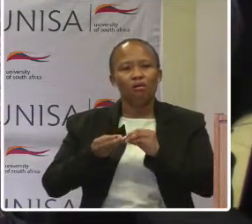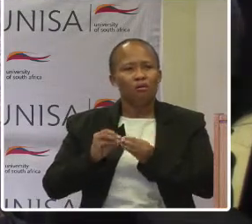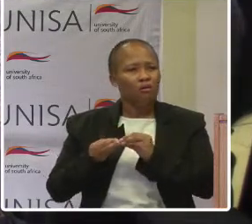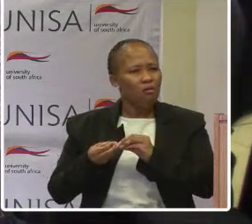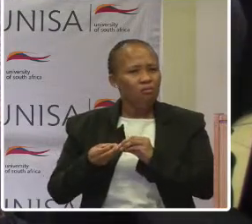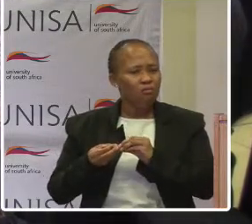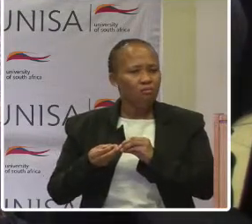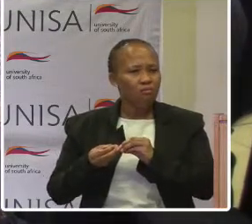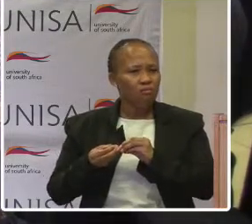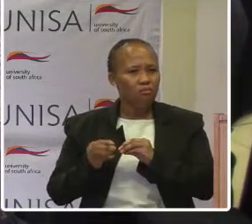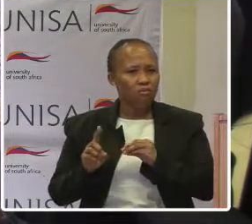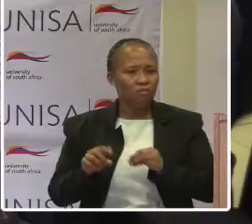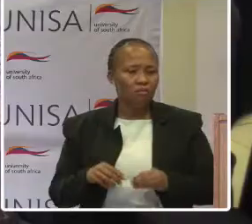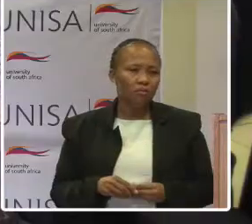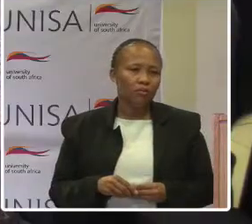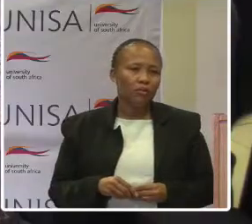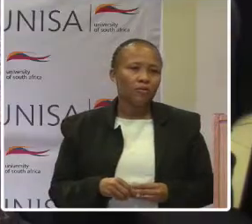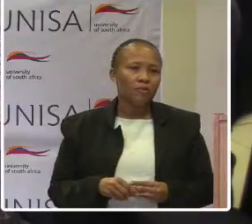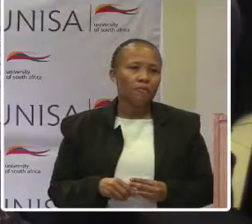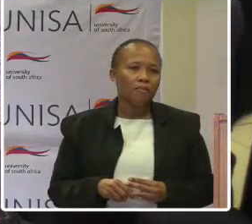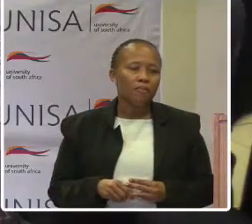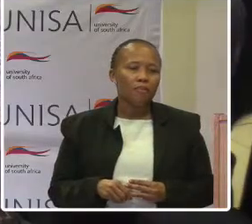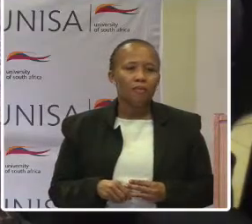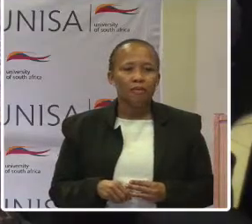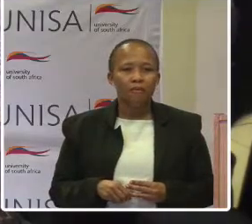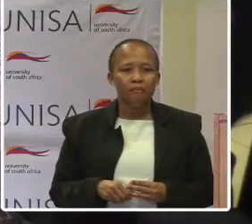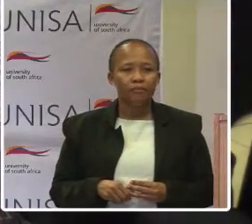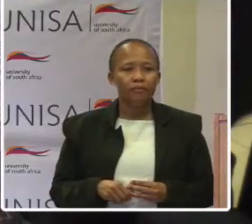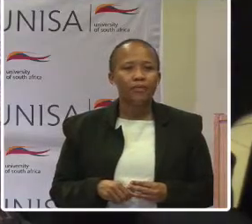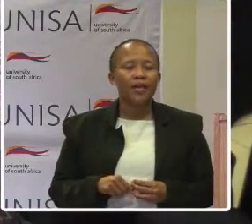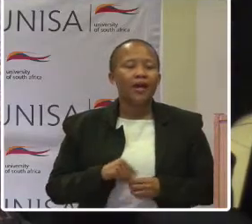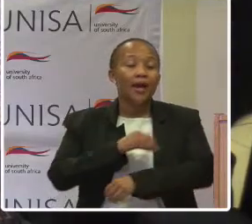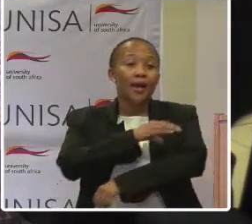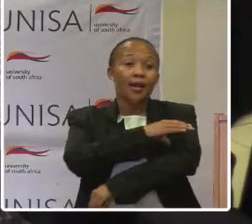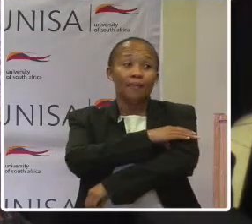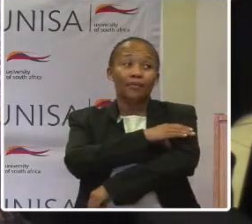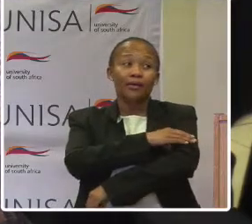And then for Captain, is it Mangezi?